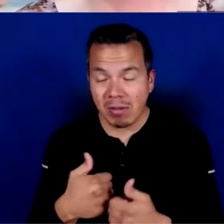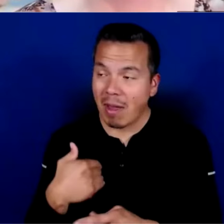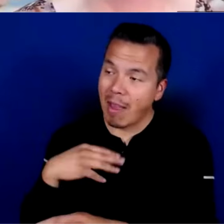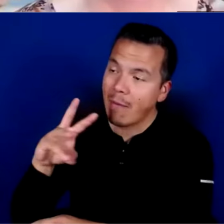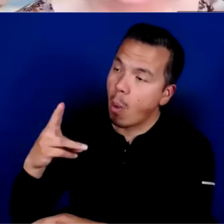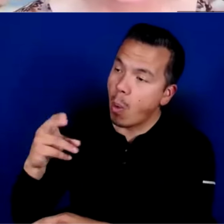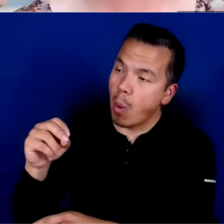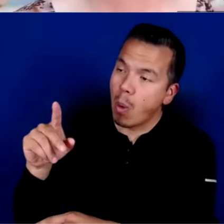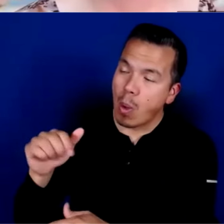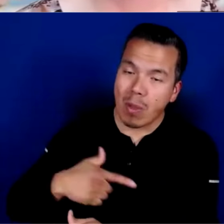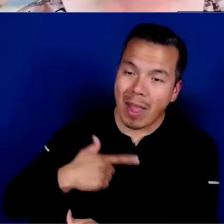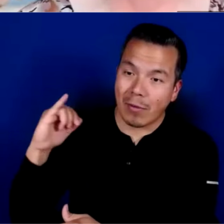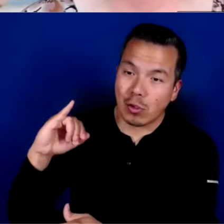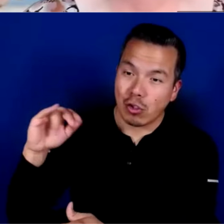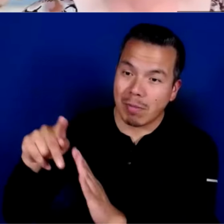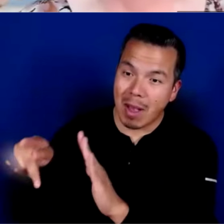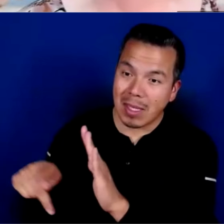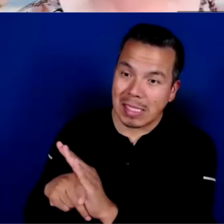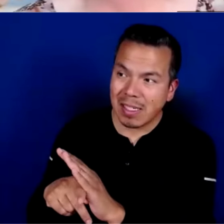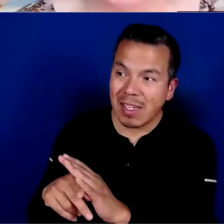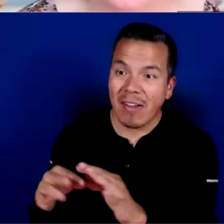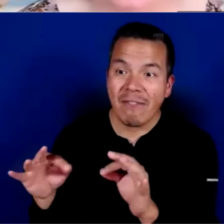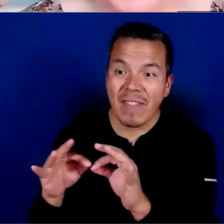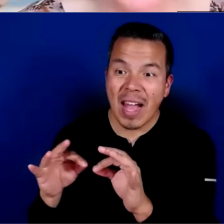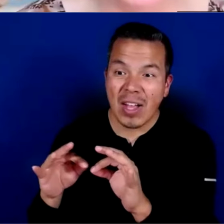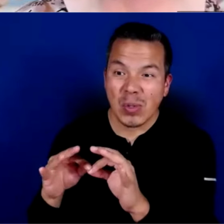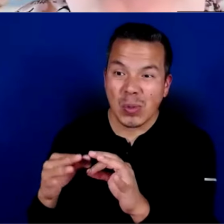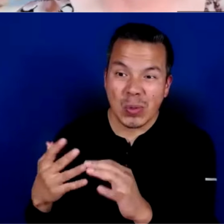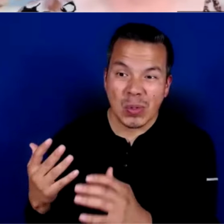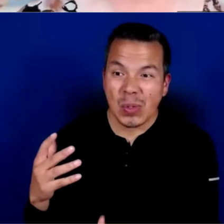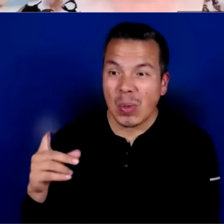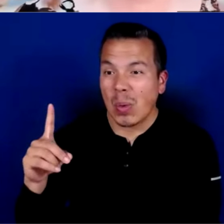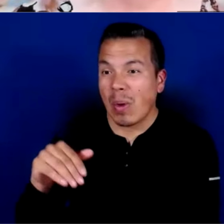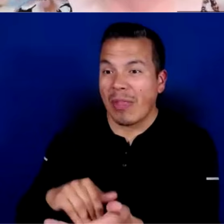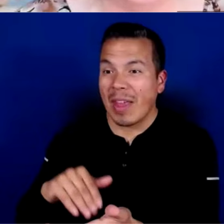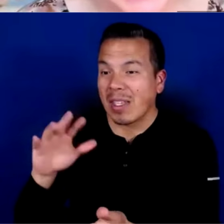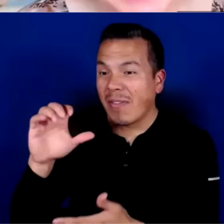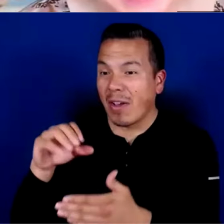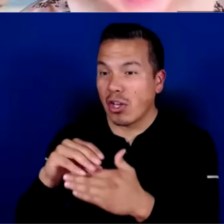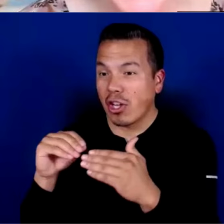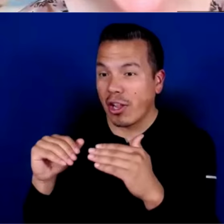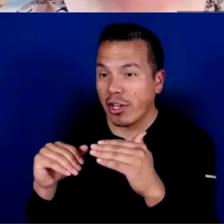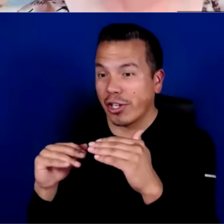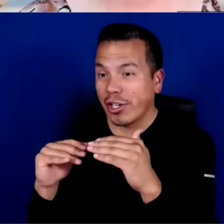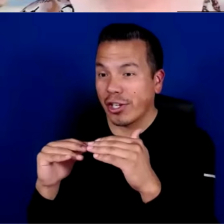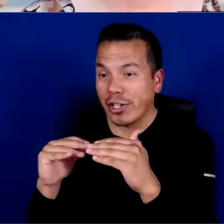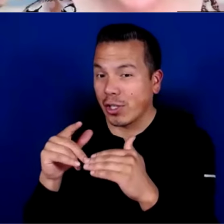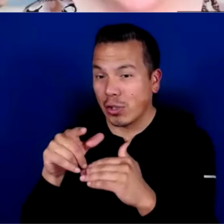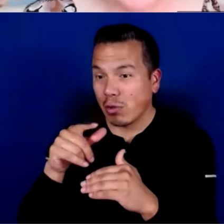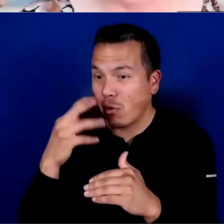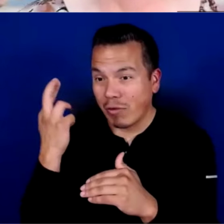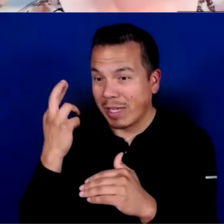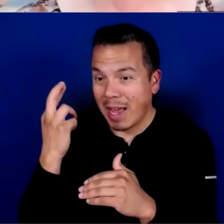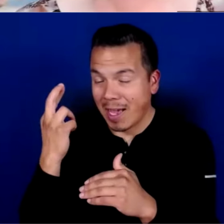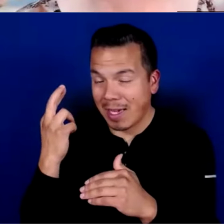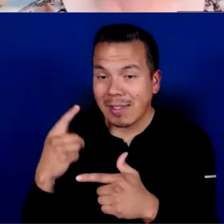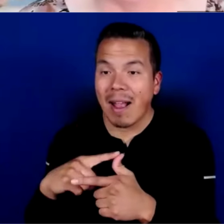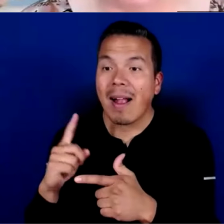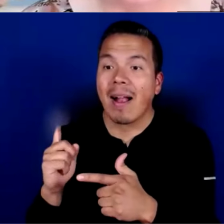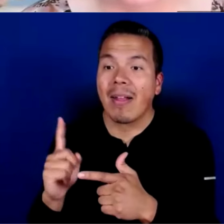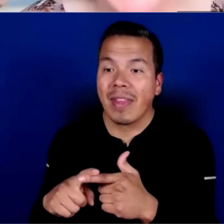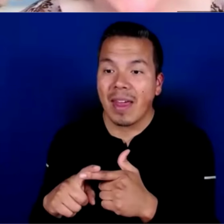insurance policies and the value creeps above $1,500 without you even realizing it. And suddenly